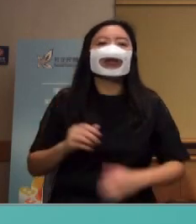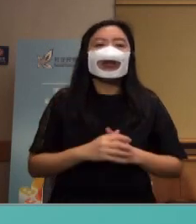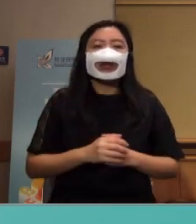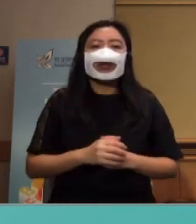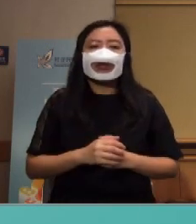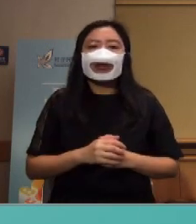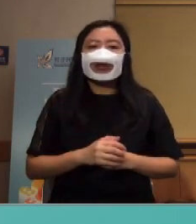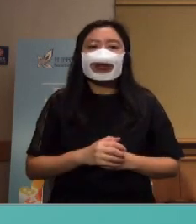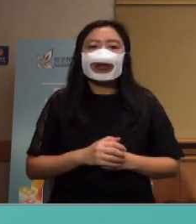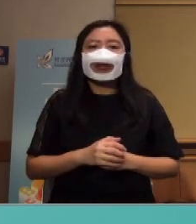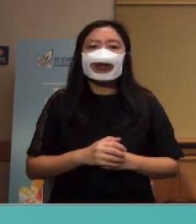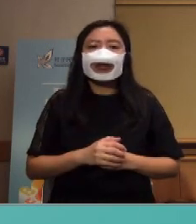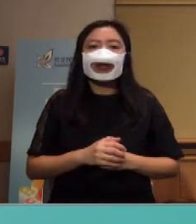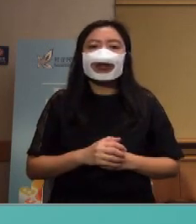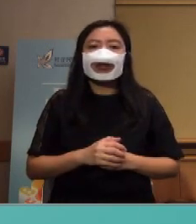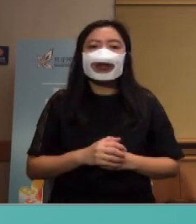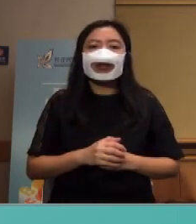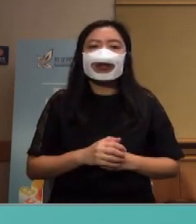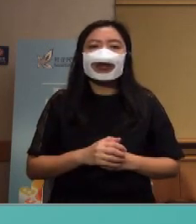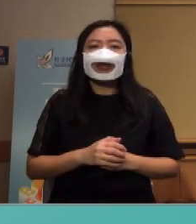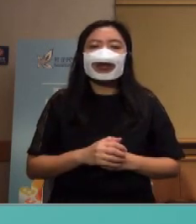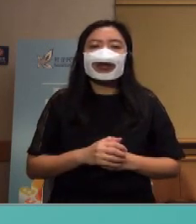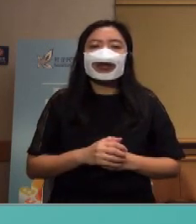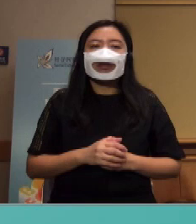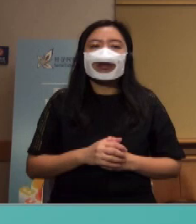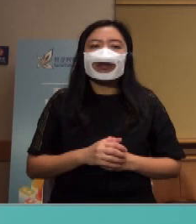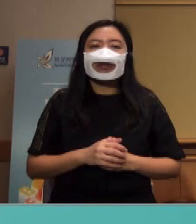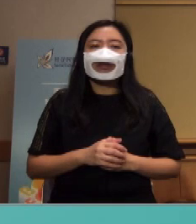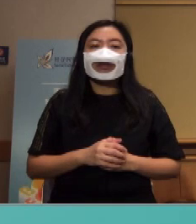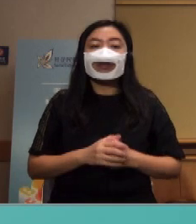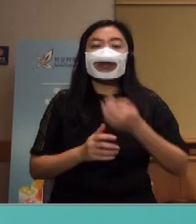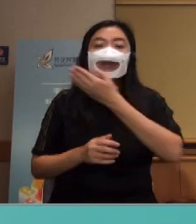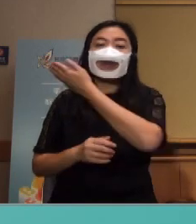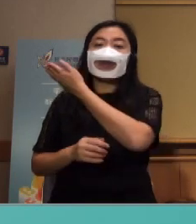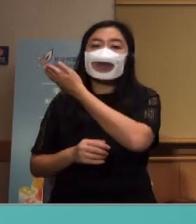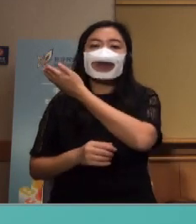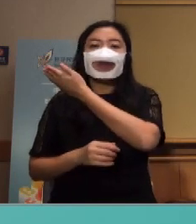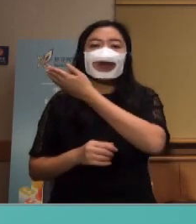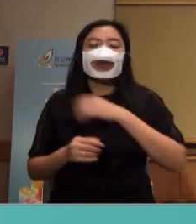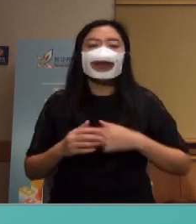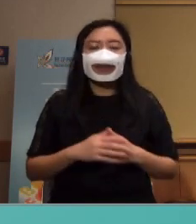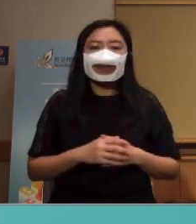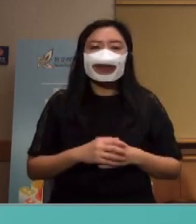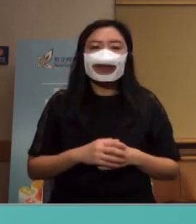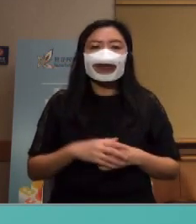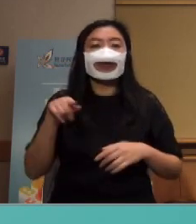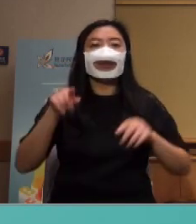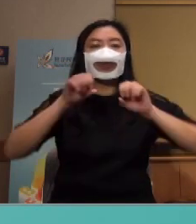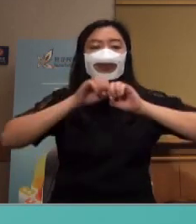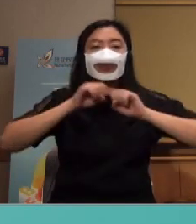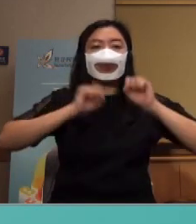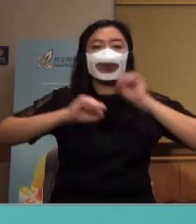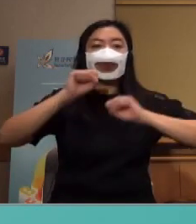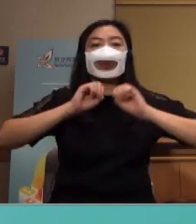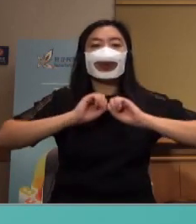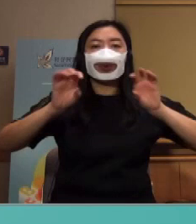Okay, this is for my promotion. Actually, everyone here, you can buy our ticket, buy our membership.